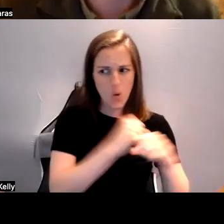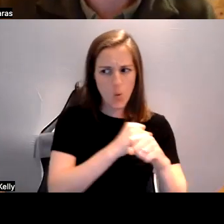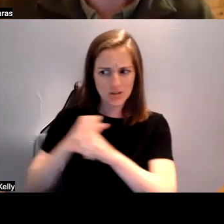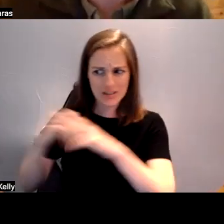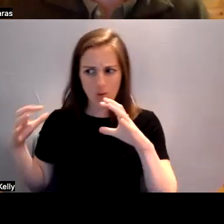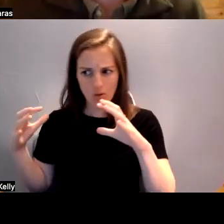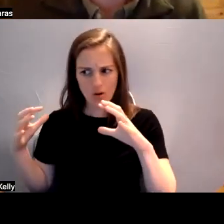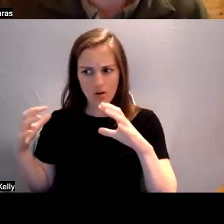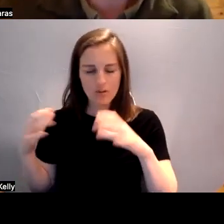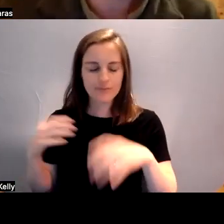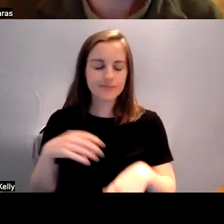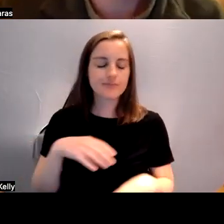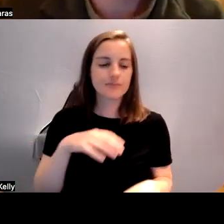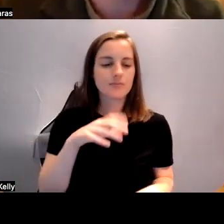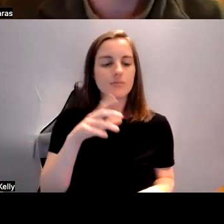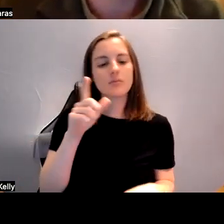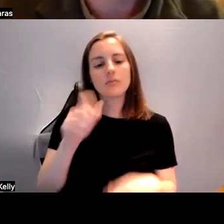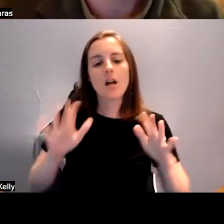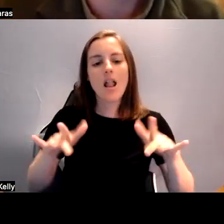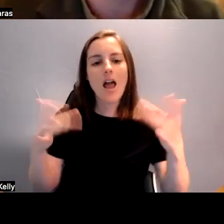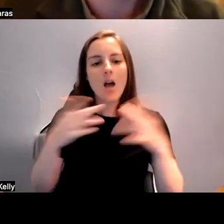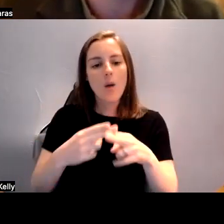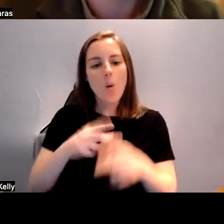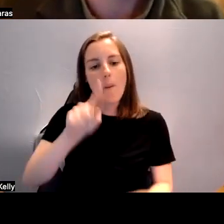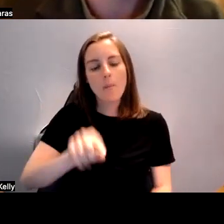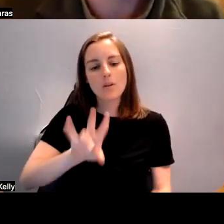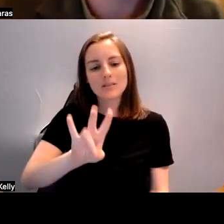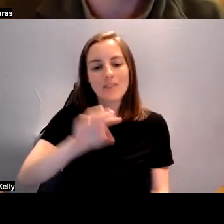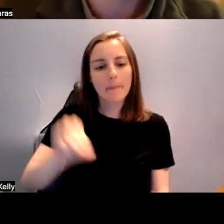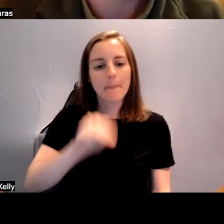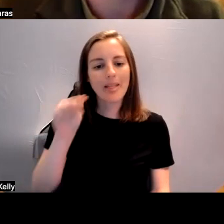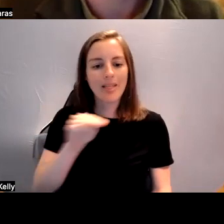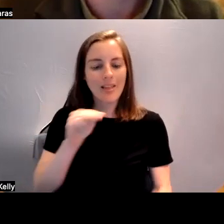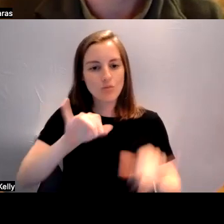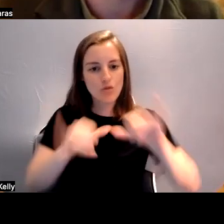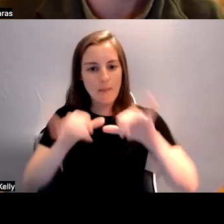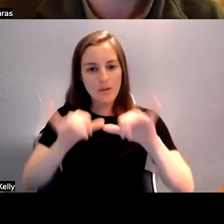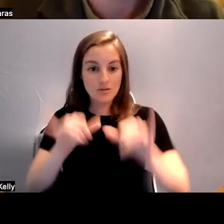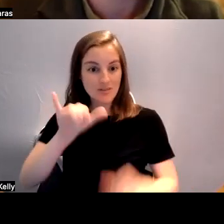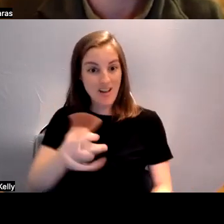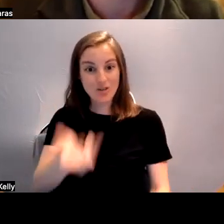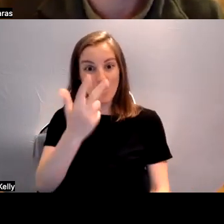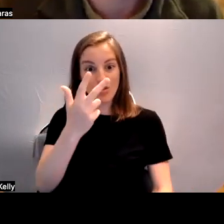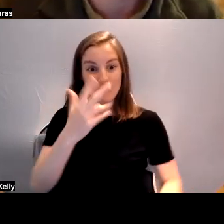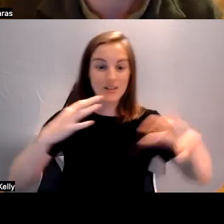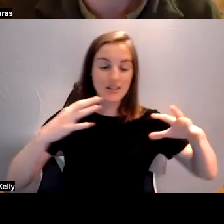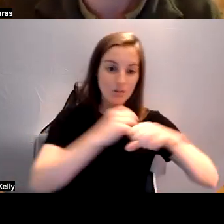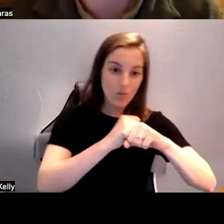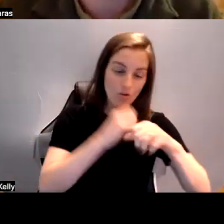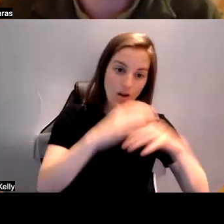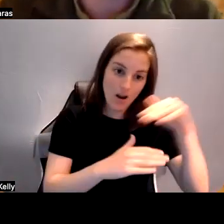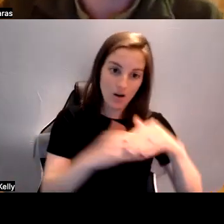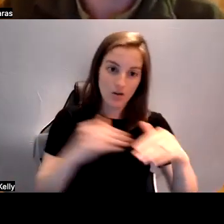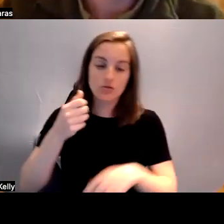the model architecture is really lightweight. It's about 1.7 million parameters. So just 3 decoder layers, 3 encoder layers, 3 decoder layers. The hidden dimension